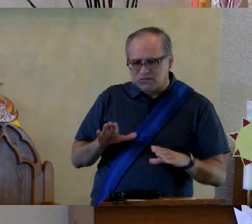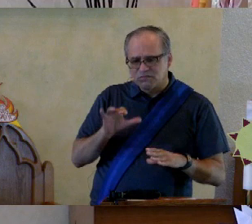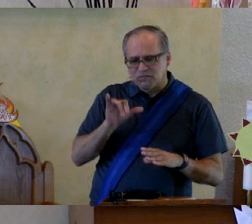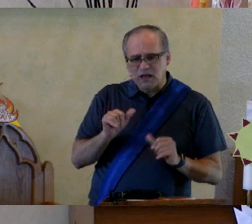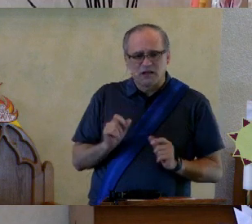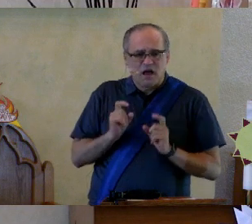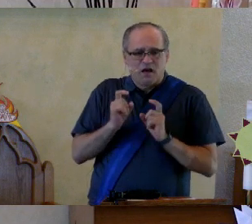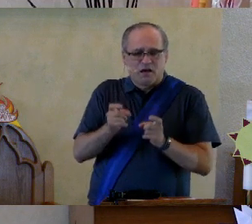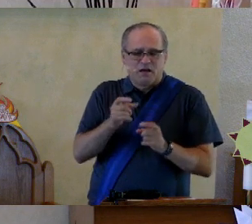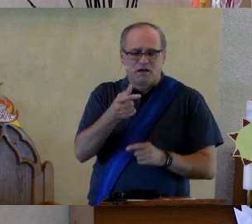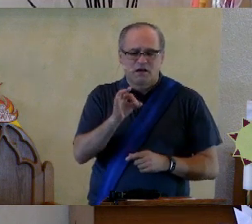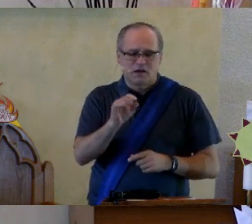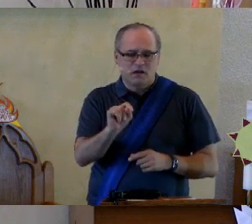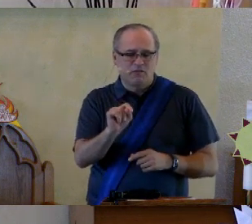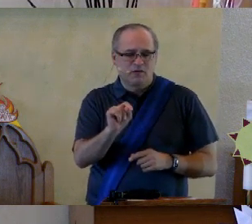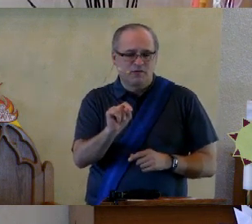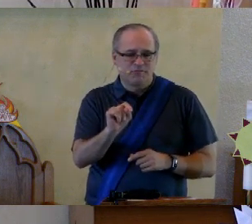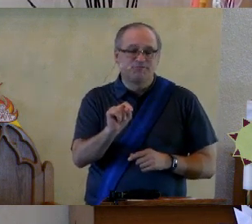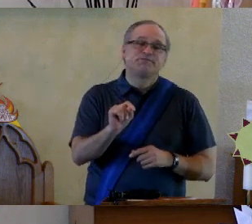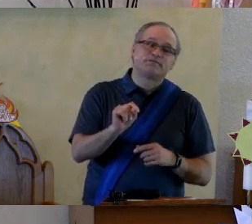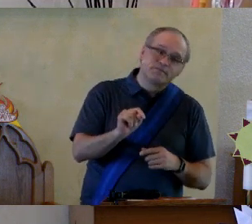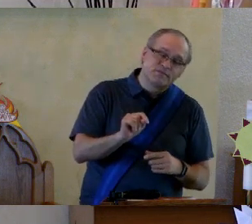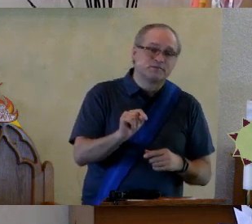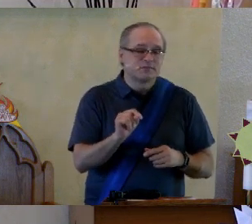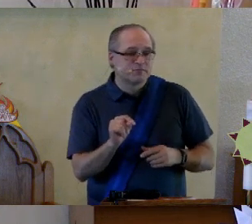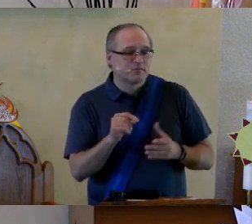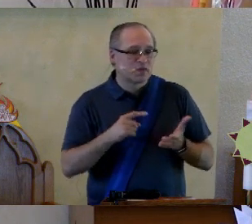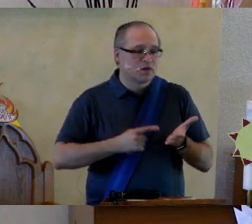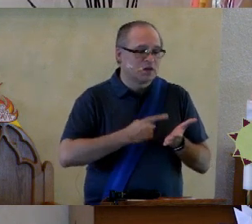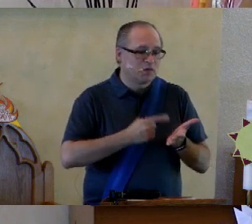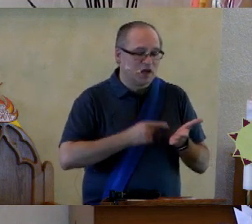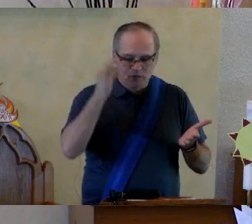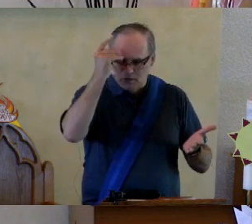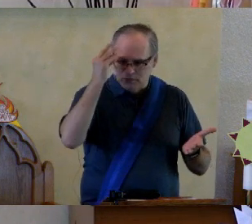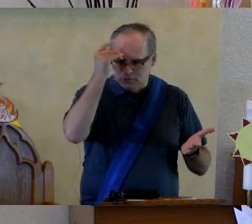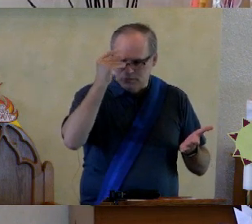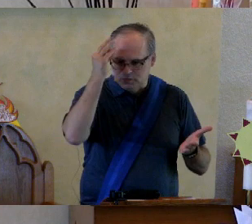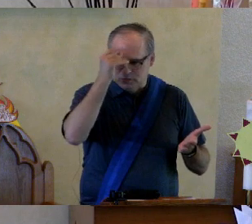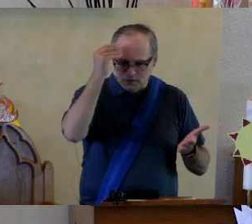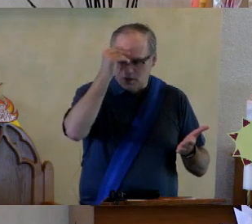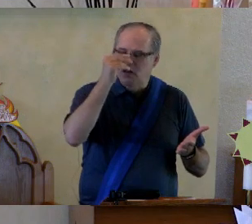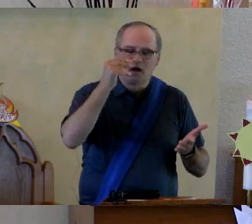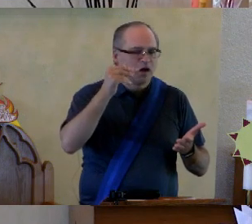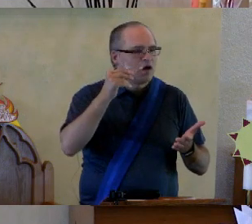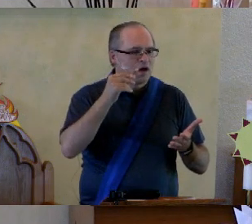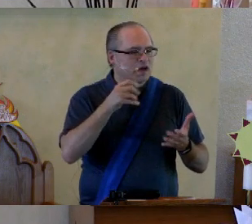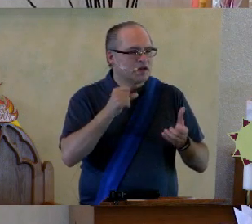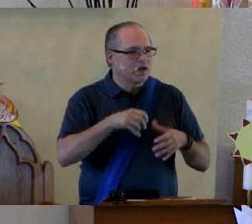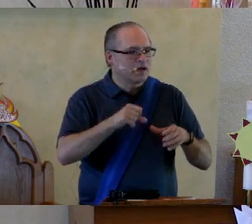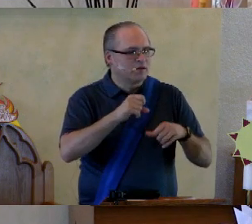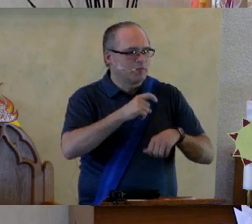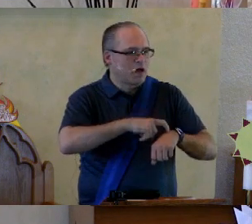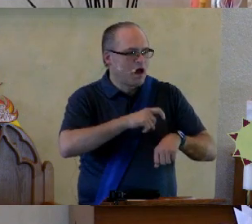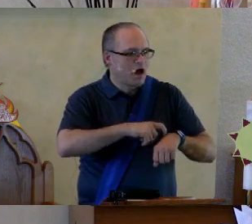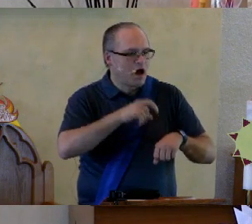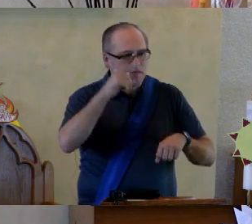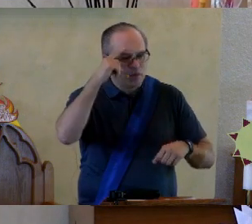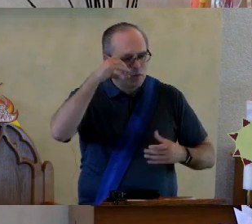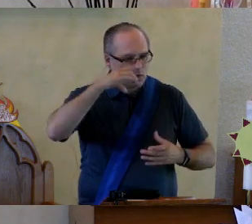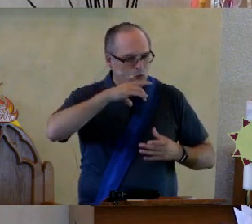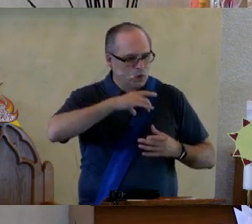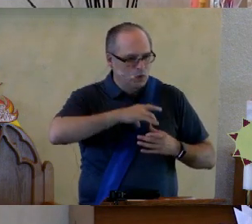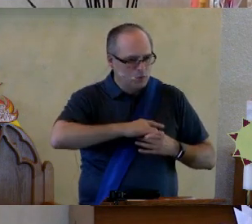that sometimes it takes a while to bring our mind and our bodies back together. So we're going to